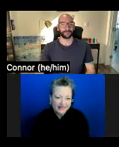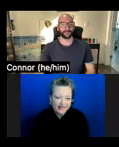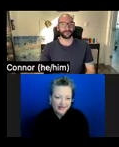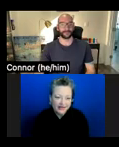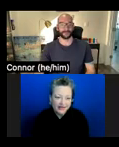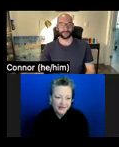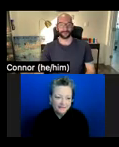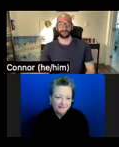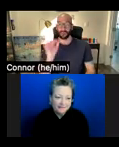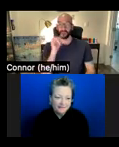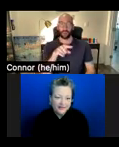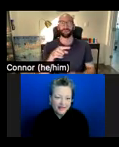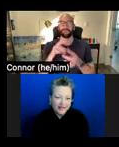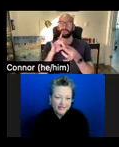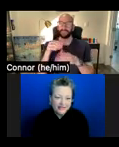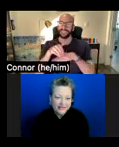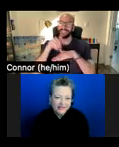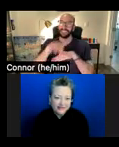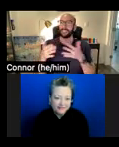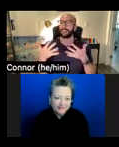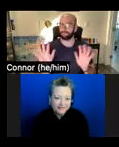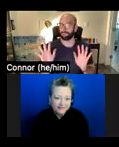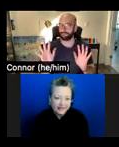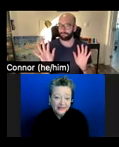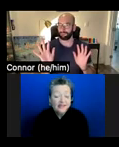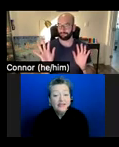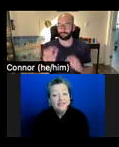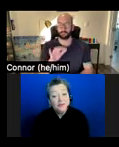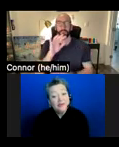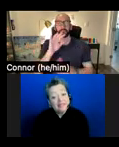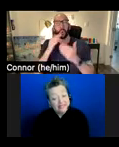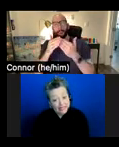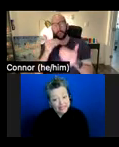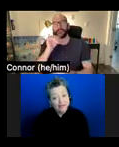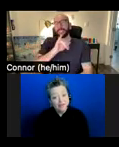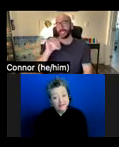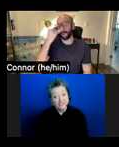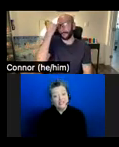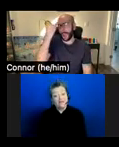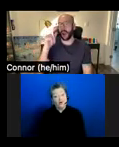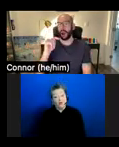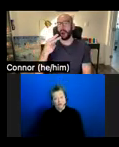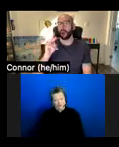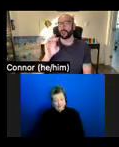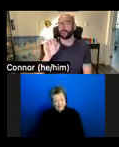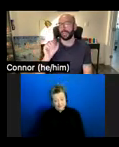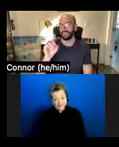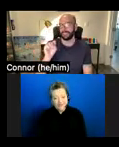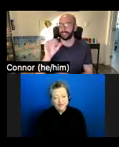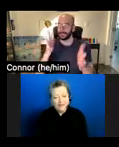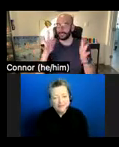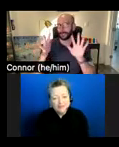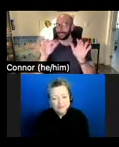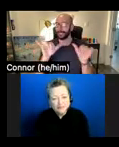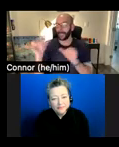specific area, and it's called sent. So the sent are the messages that have already gone out.